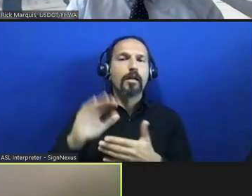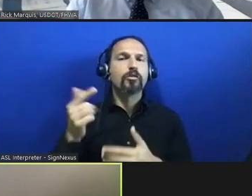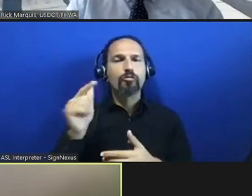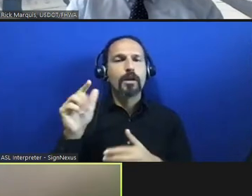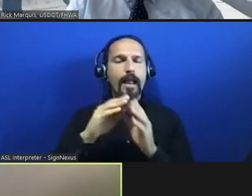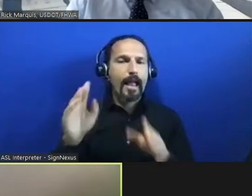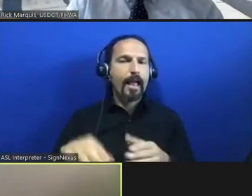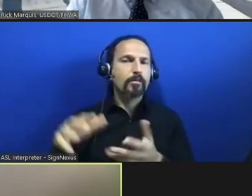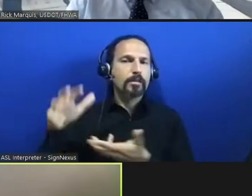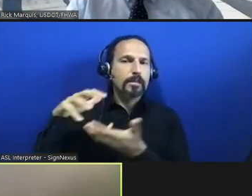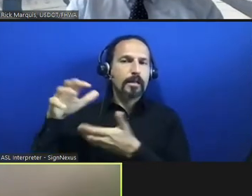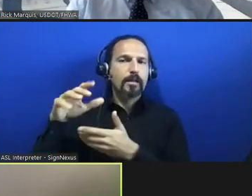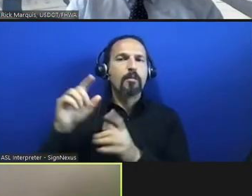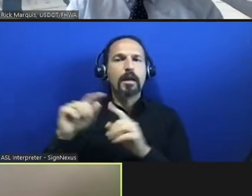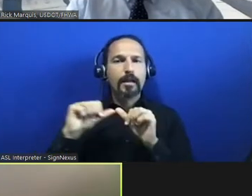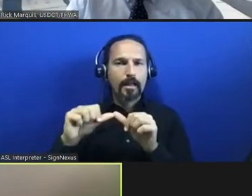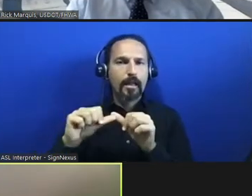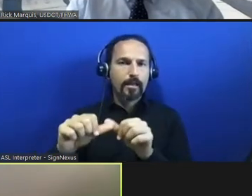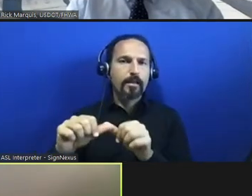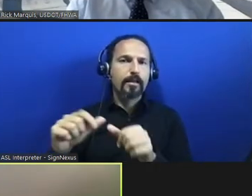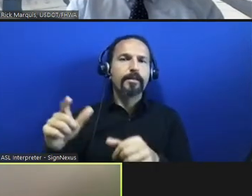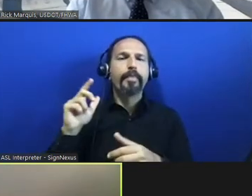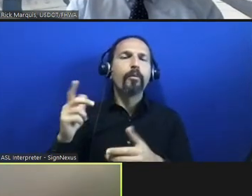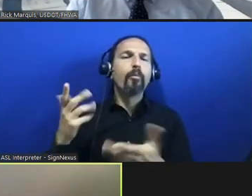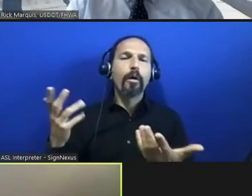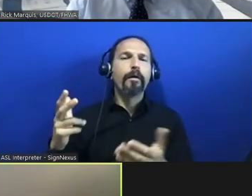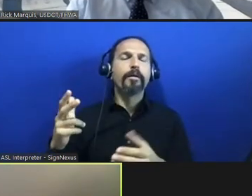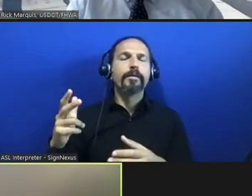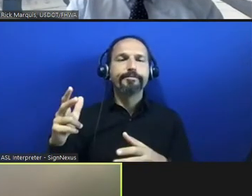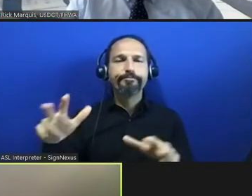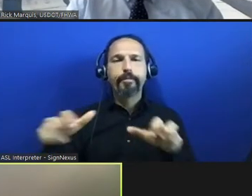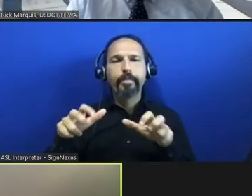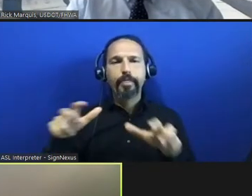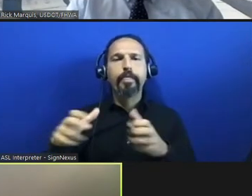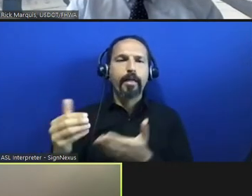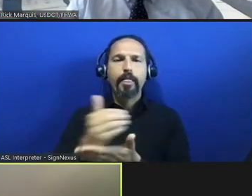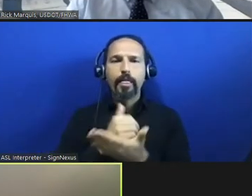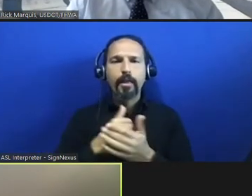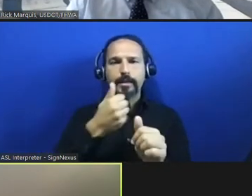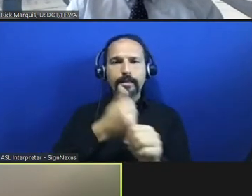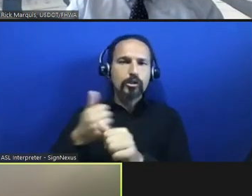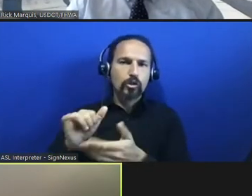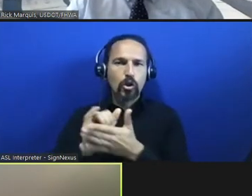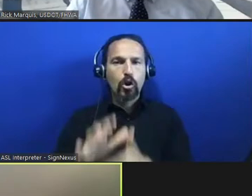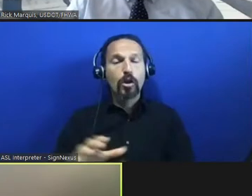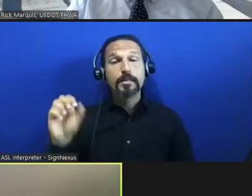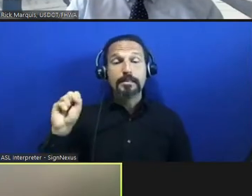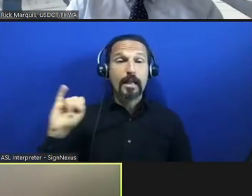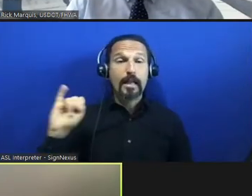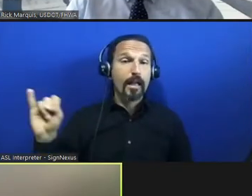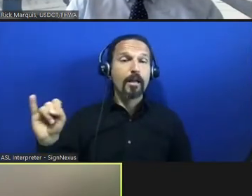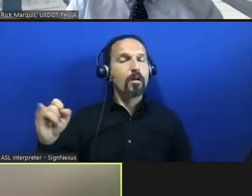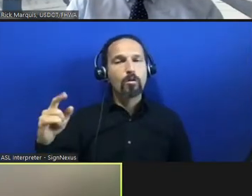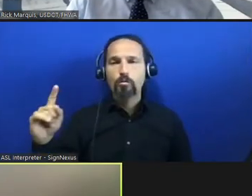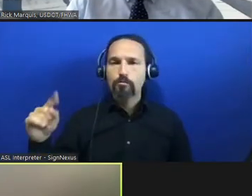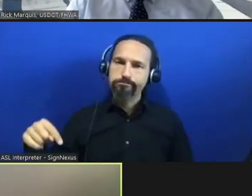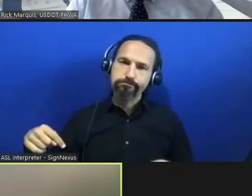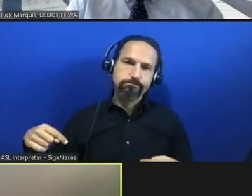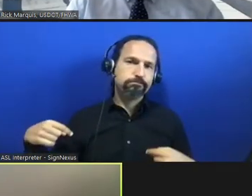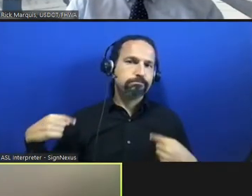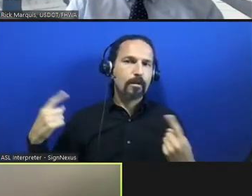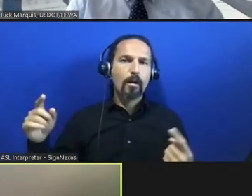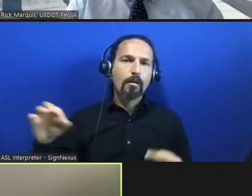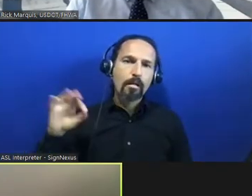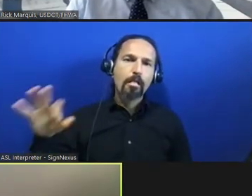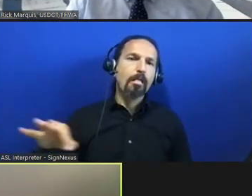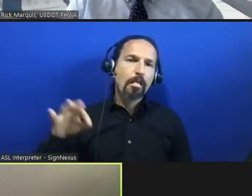all it's going to do is continue to pick the pockets of every New Yorker now on Staten Island we've lived with this plight for a long time we've been